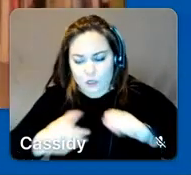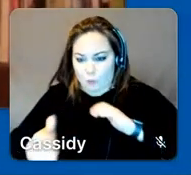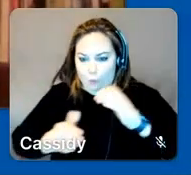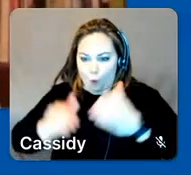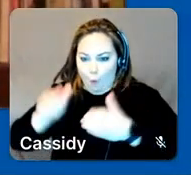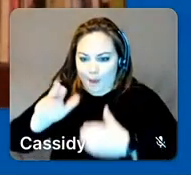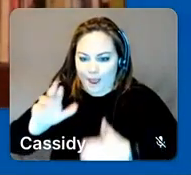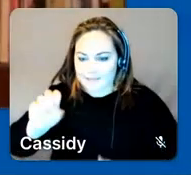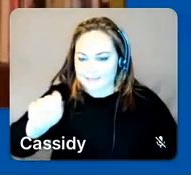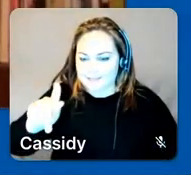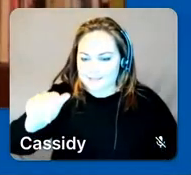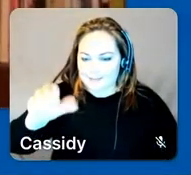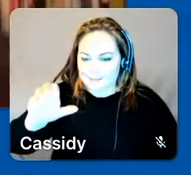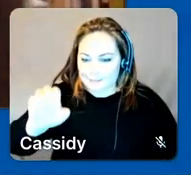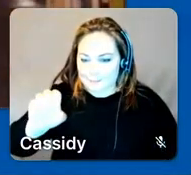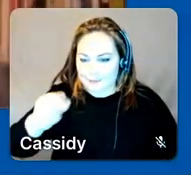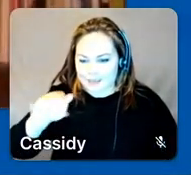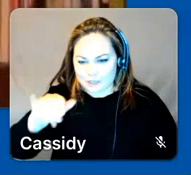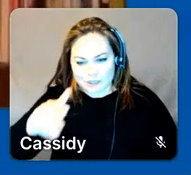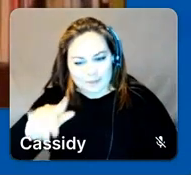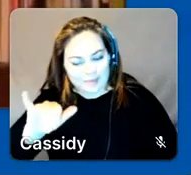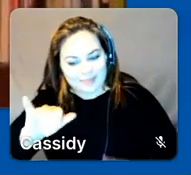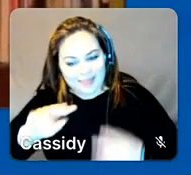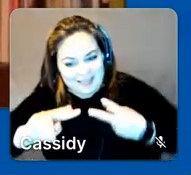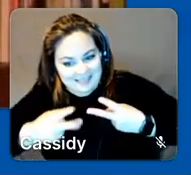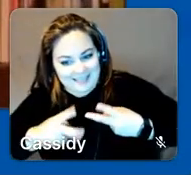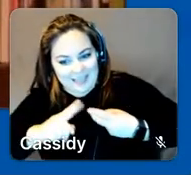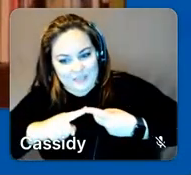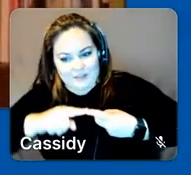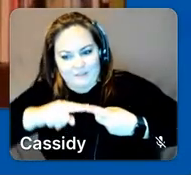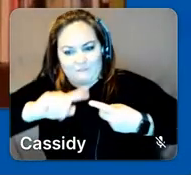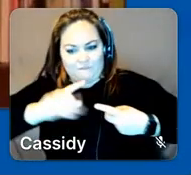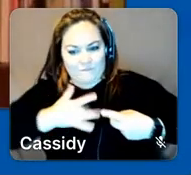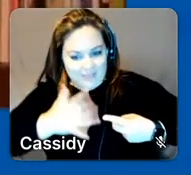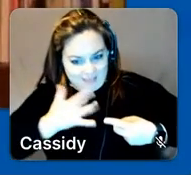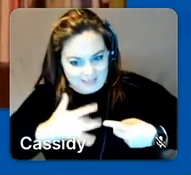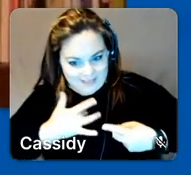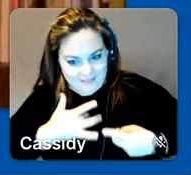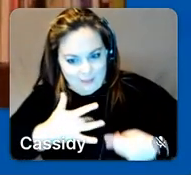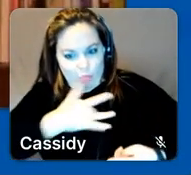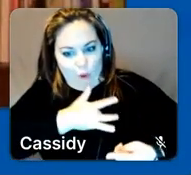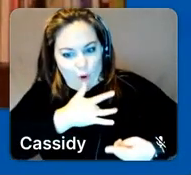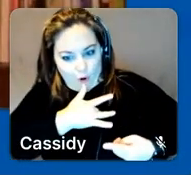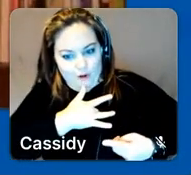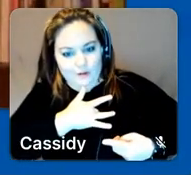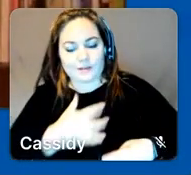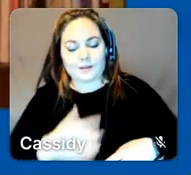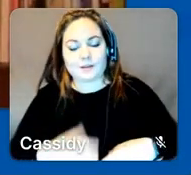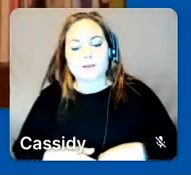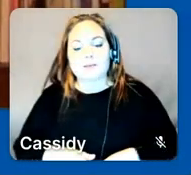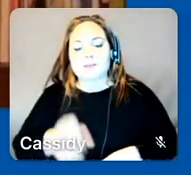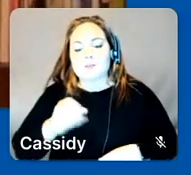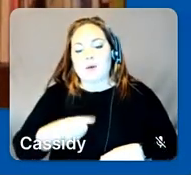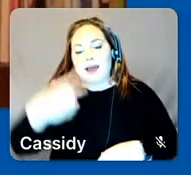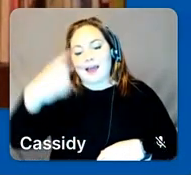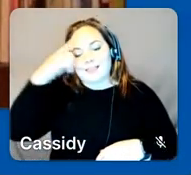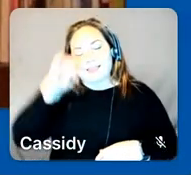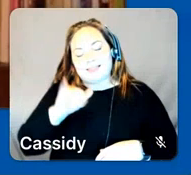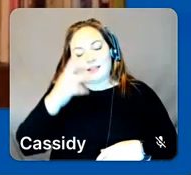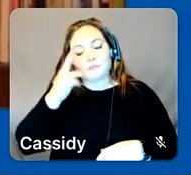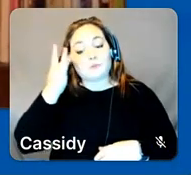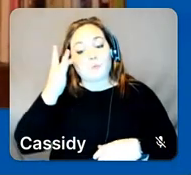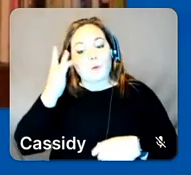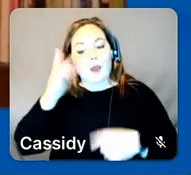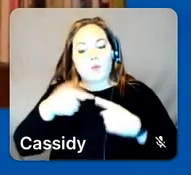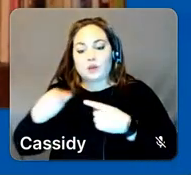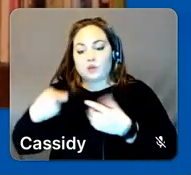that's all ancillary to the feelings, the big emotions that are at the heart of that. And so You know, I think that's why when you read